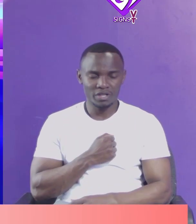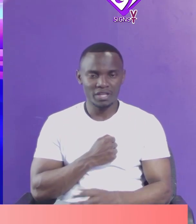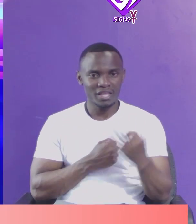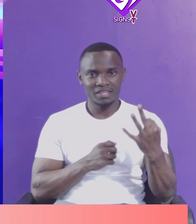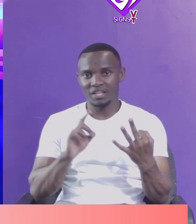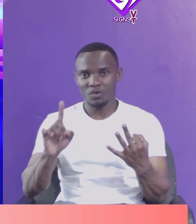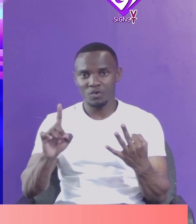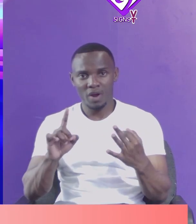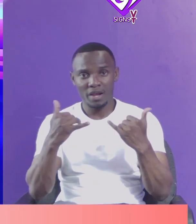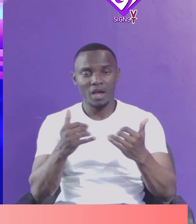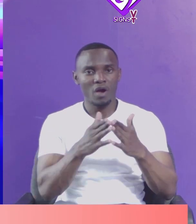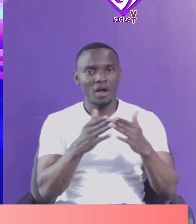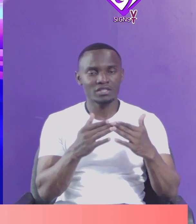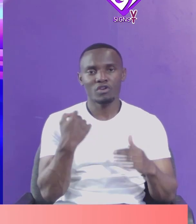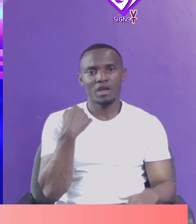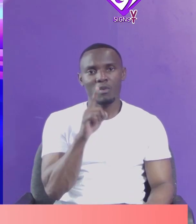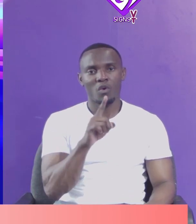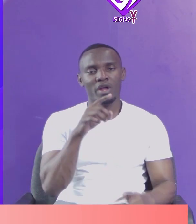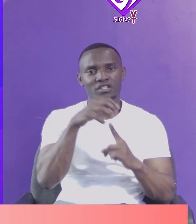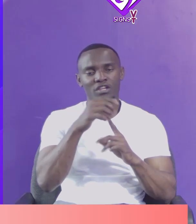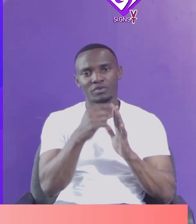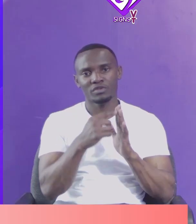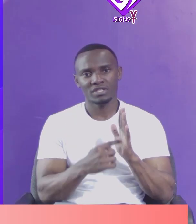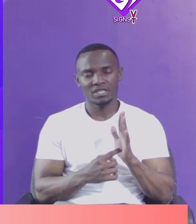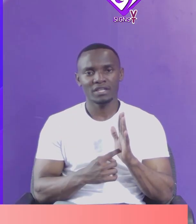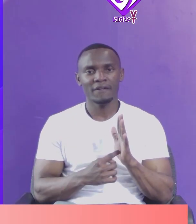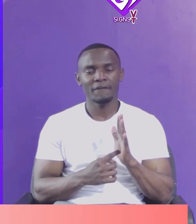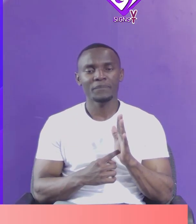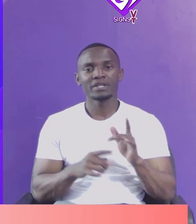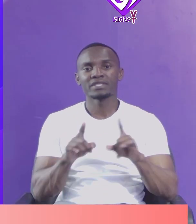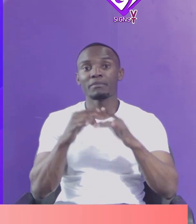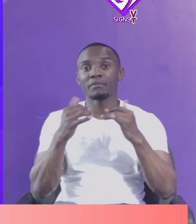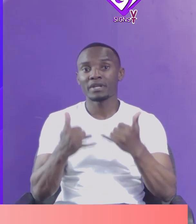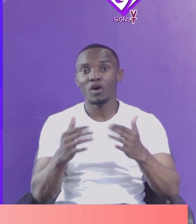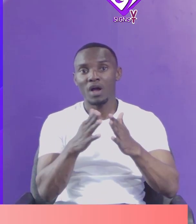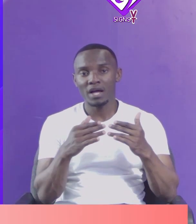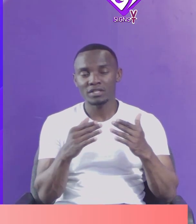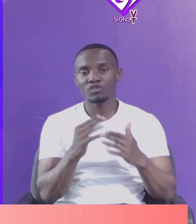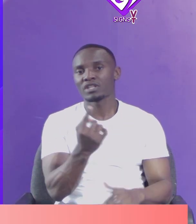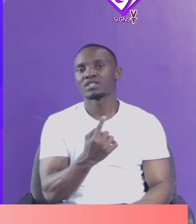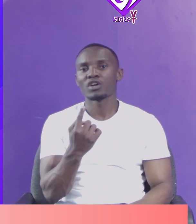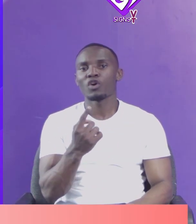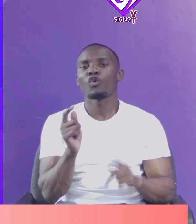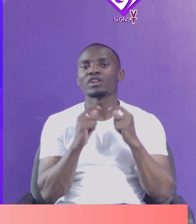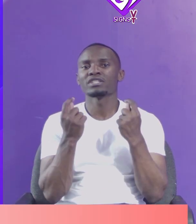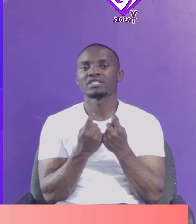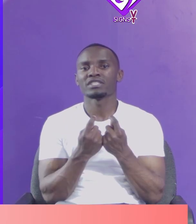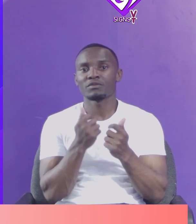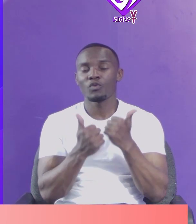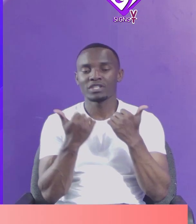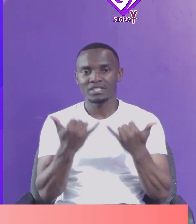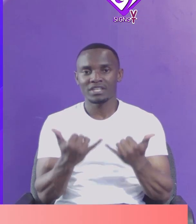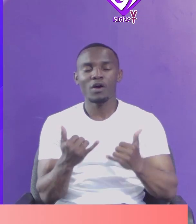League is concerned, and an automatic qualification to the knockout phase, because Arsenal is arguably the only team that wako pale